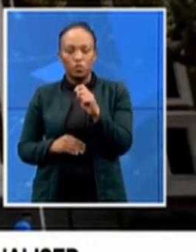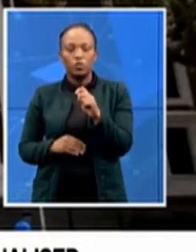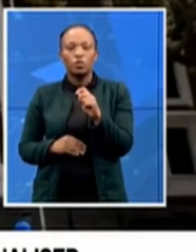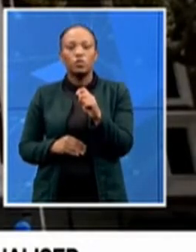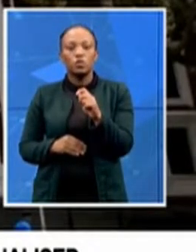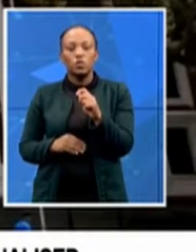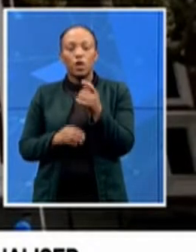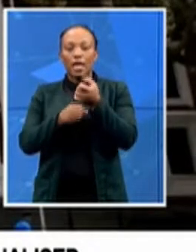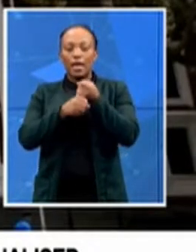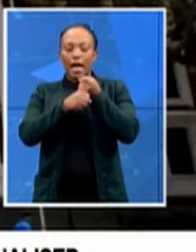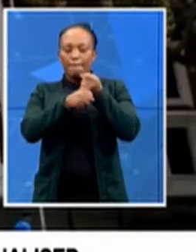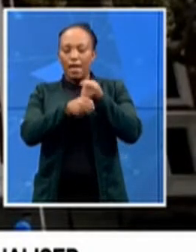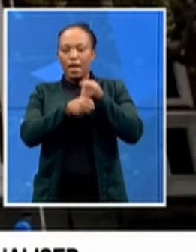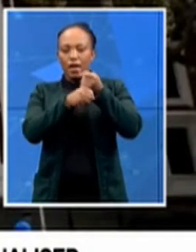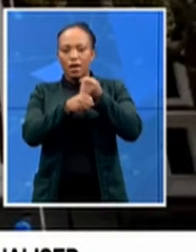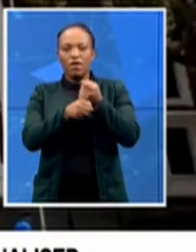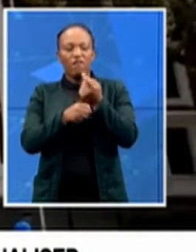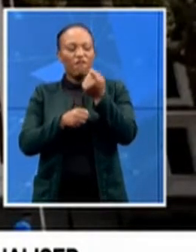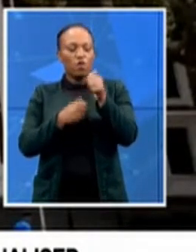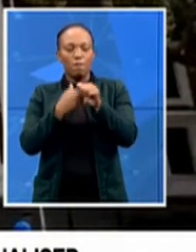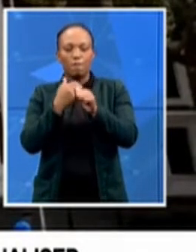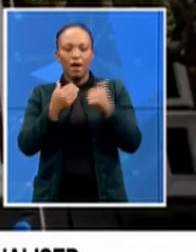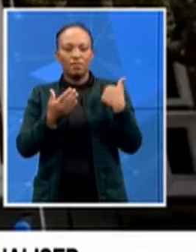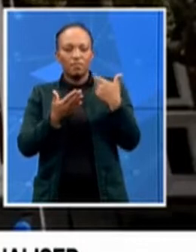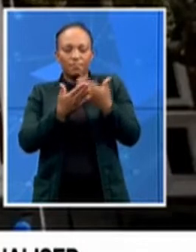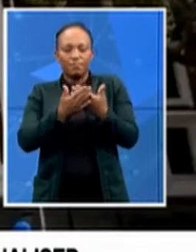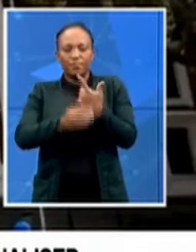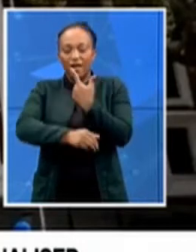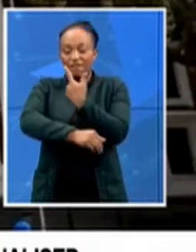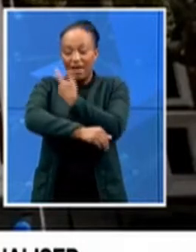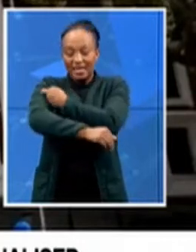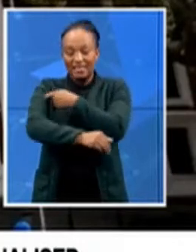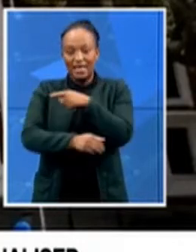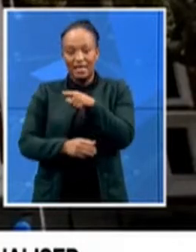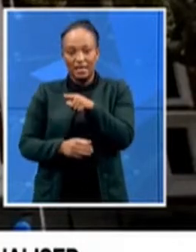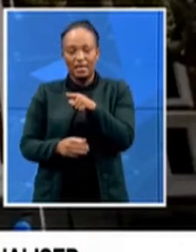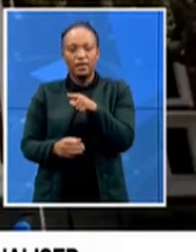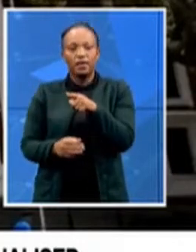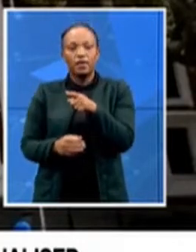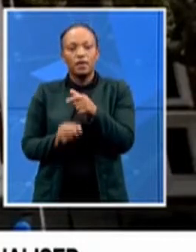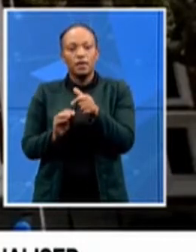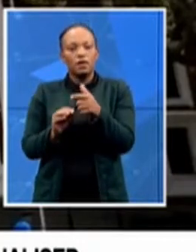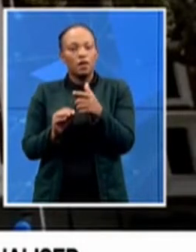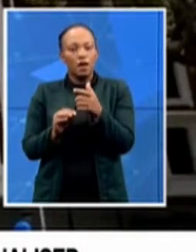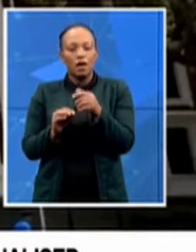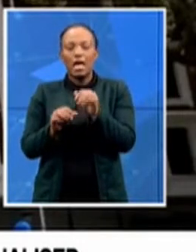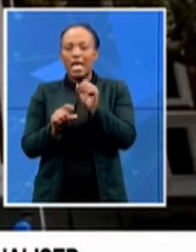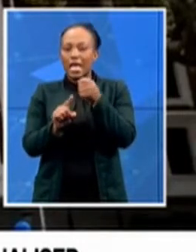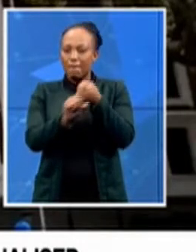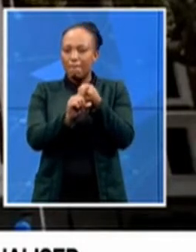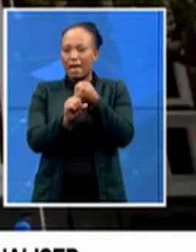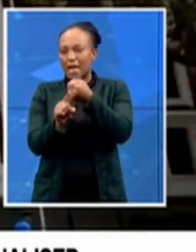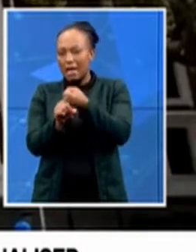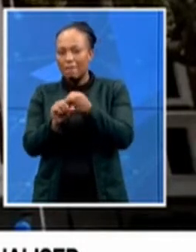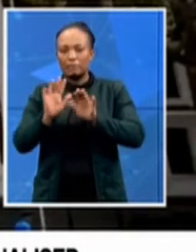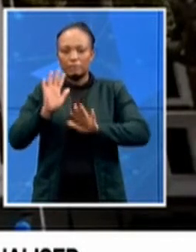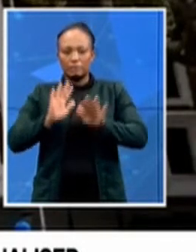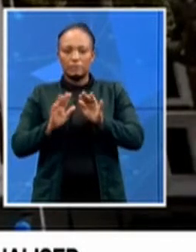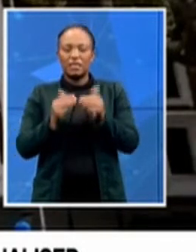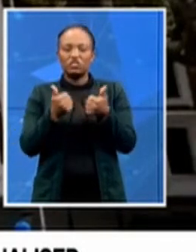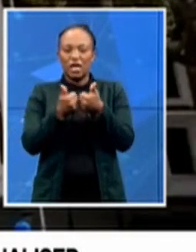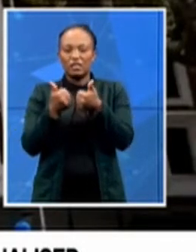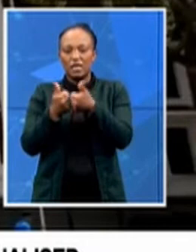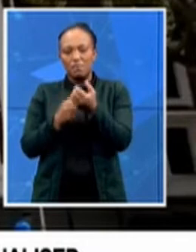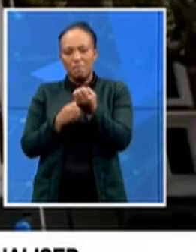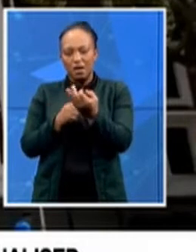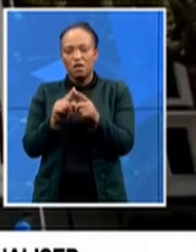the vaccination campaign has been impacted by a number of challenges. But we are very, encouraged by the fact that